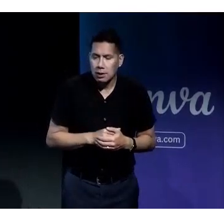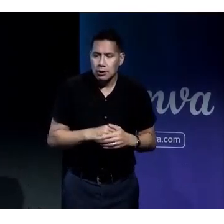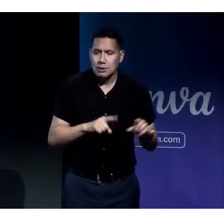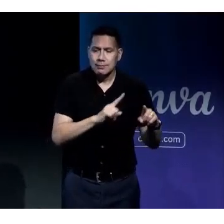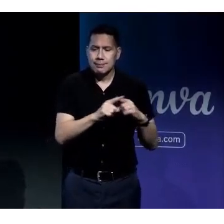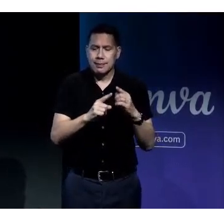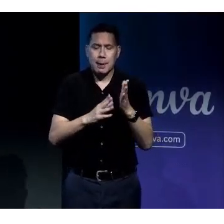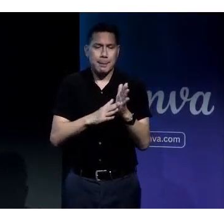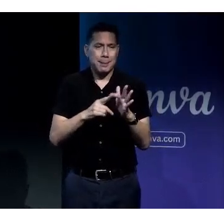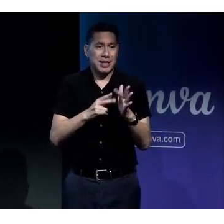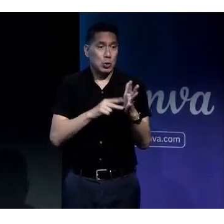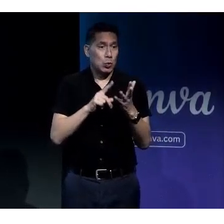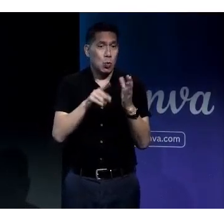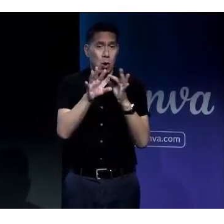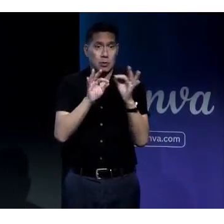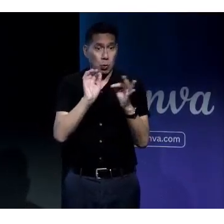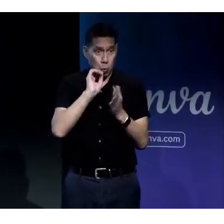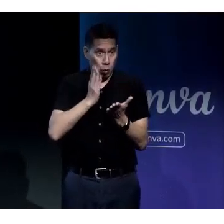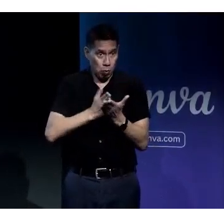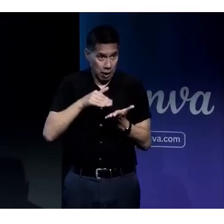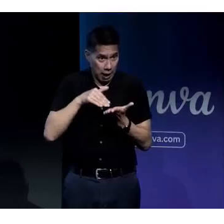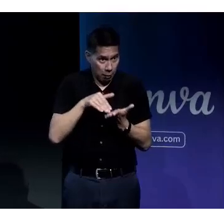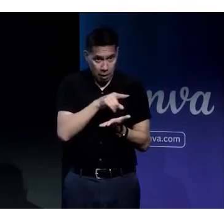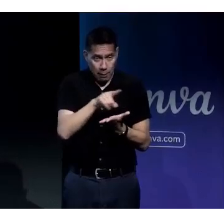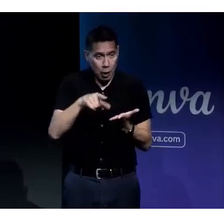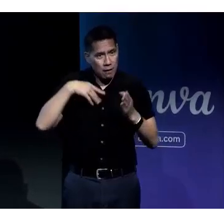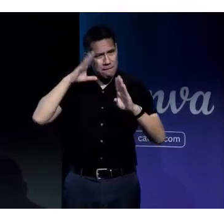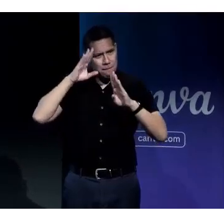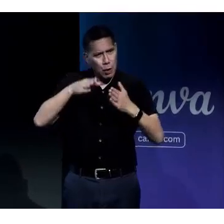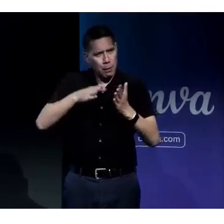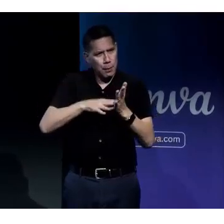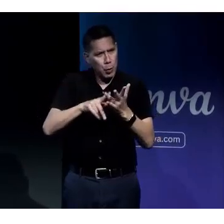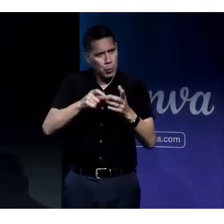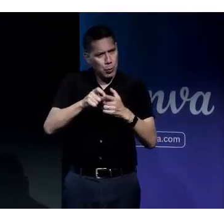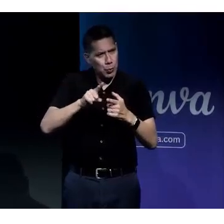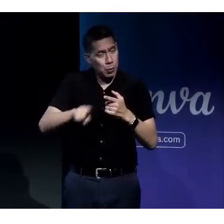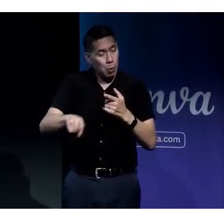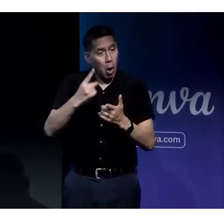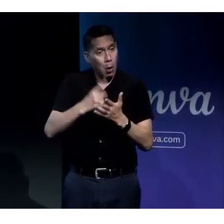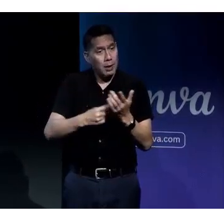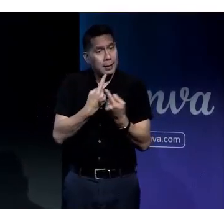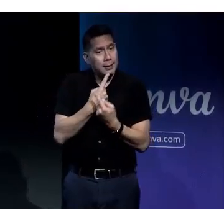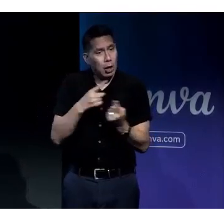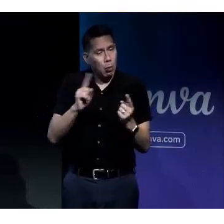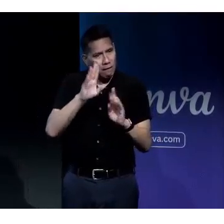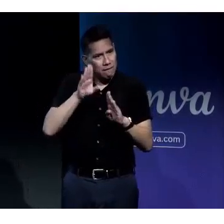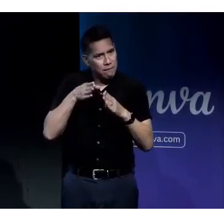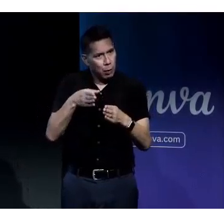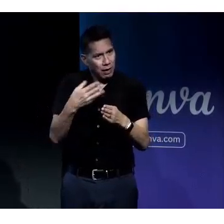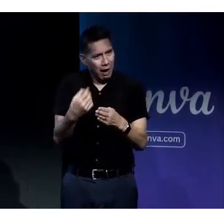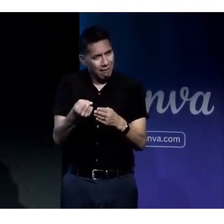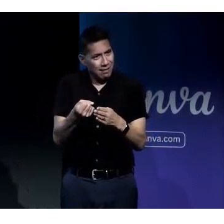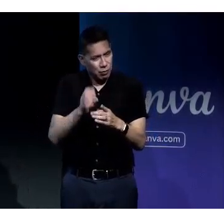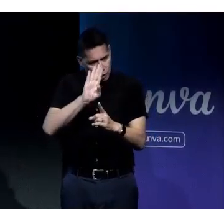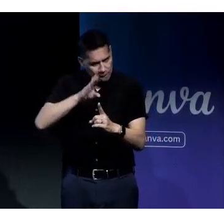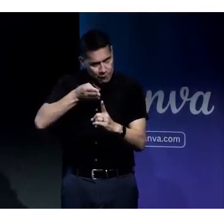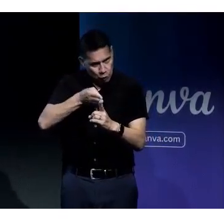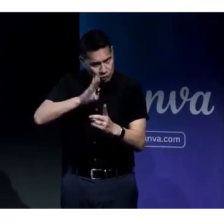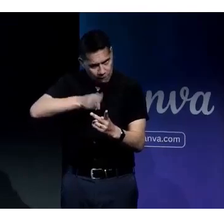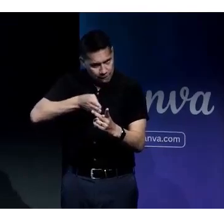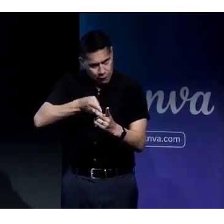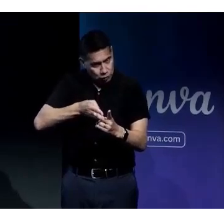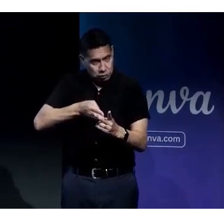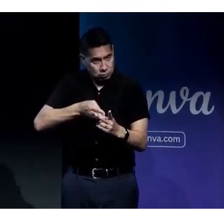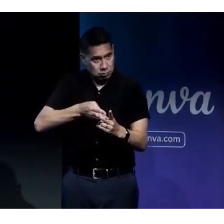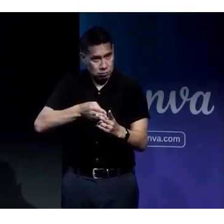option isn't really going to help us, because in focus mode, we only ever announce what has focus, and we don't focus the wrappers, we focus